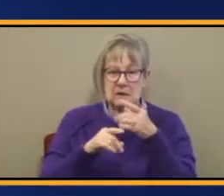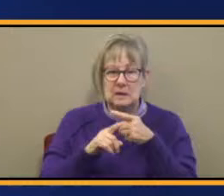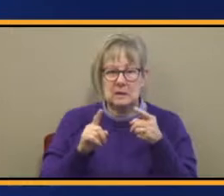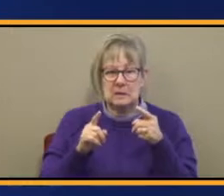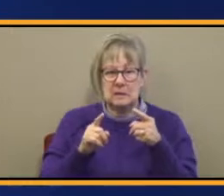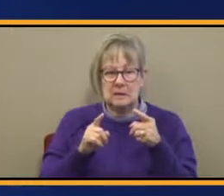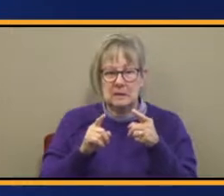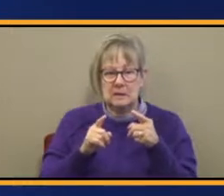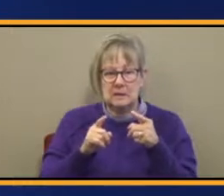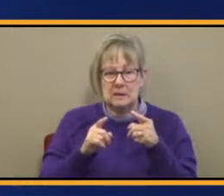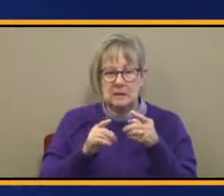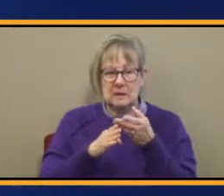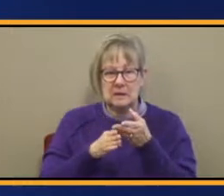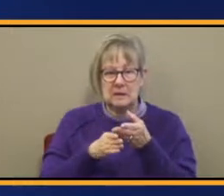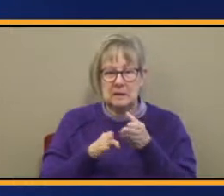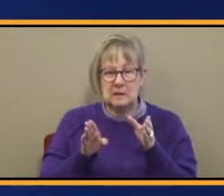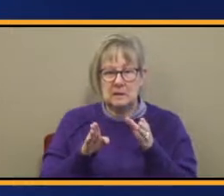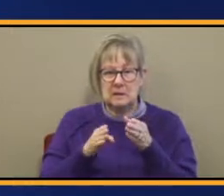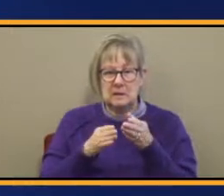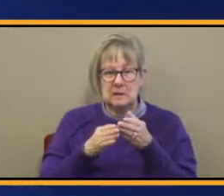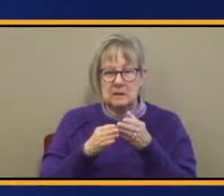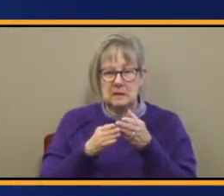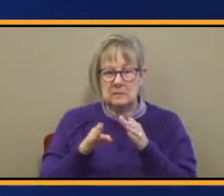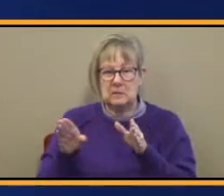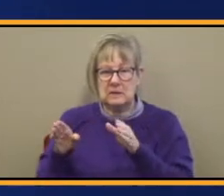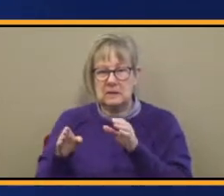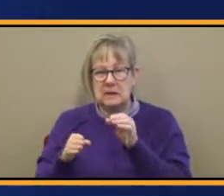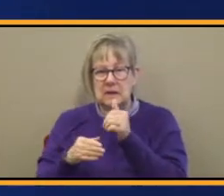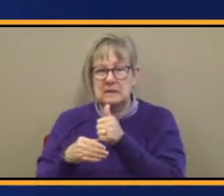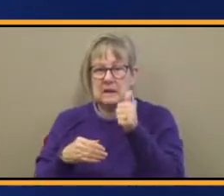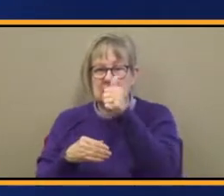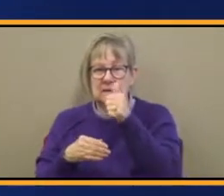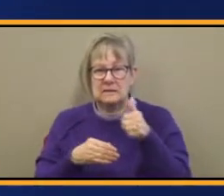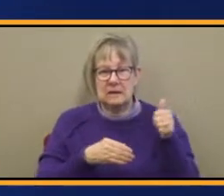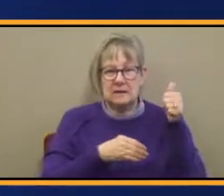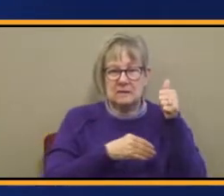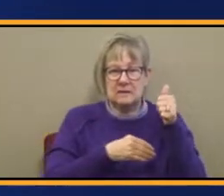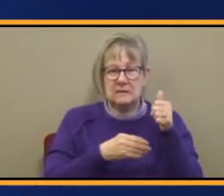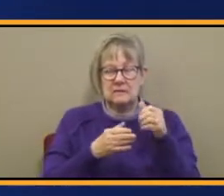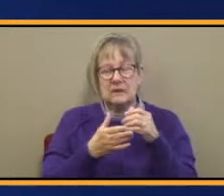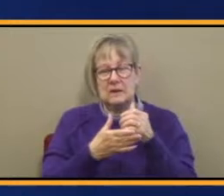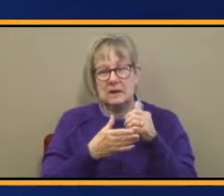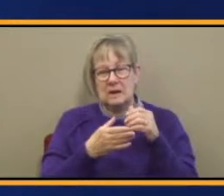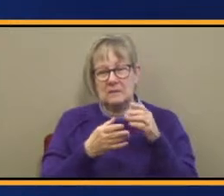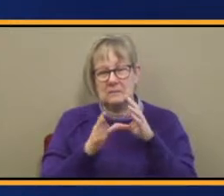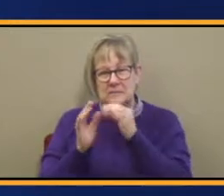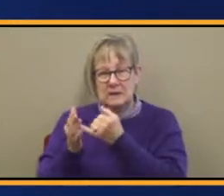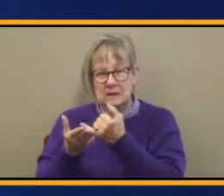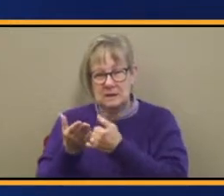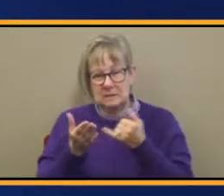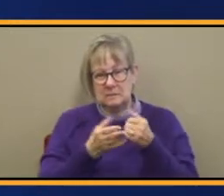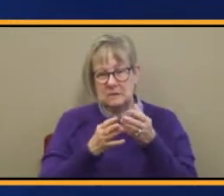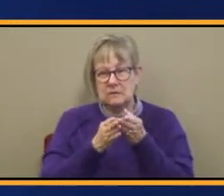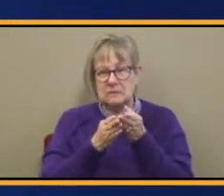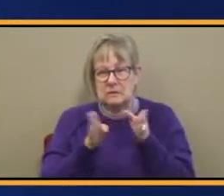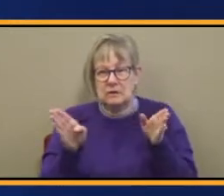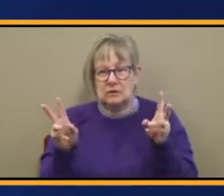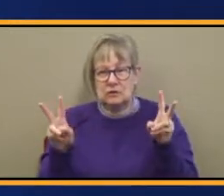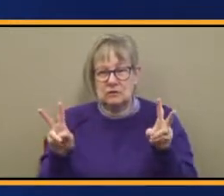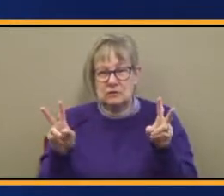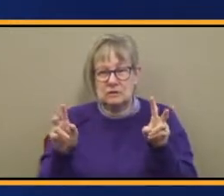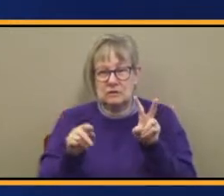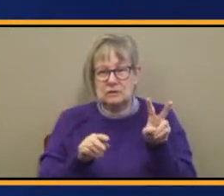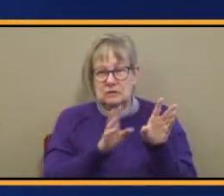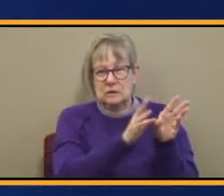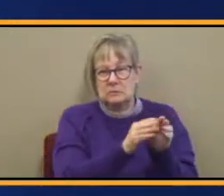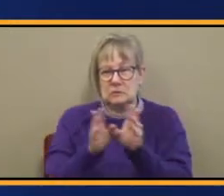splitting the executive session items into two different weeks instead of 1 week a month will be really helpful in terms of the amount of time. It's just the